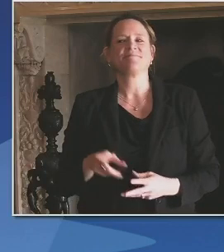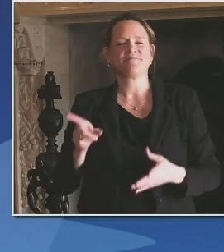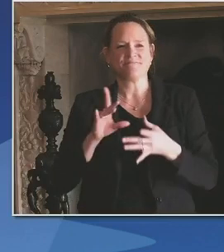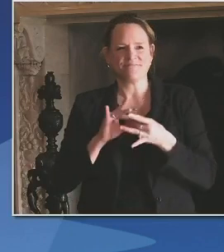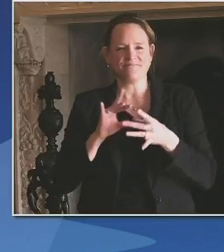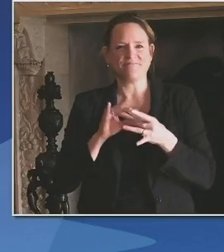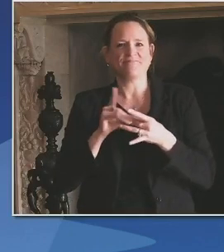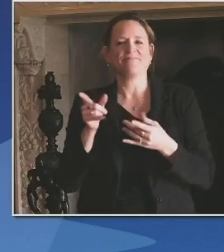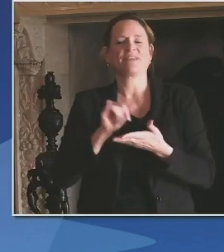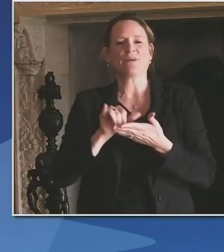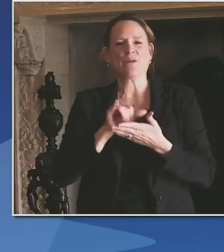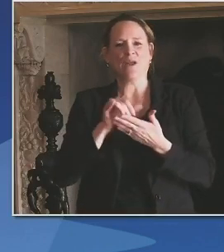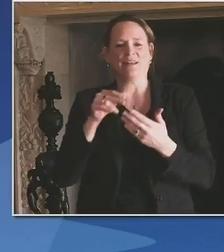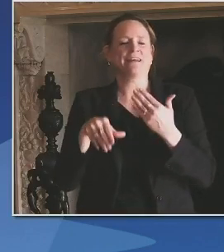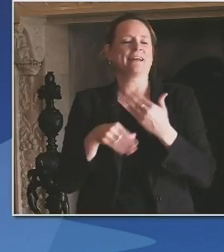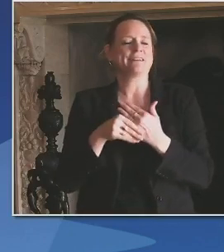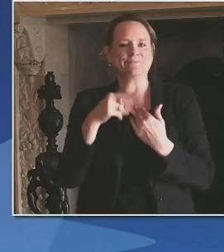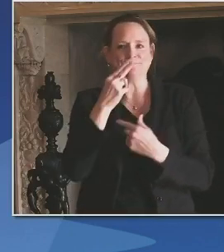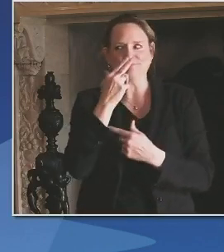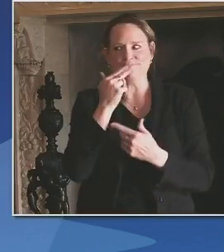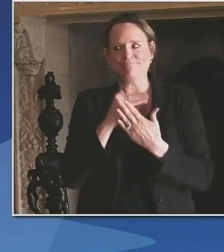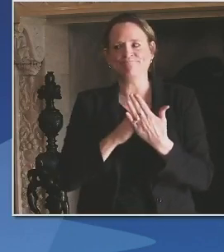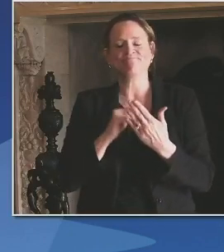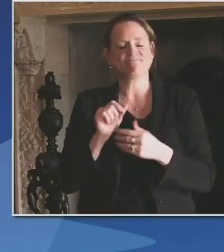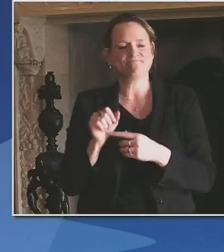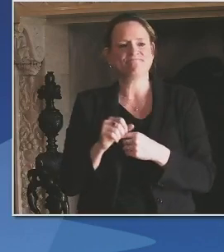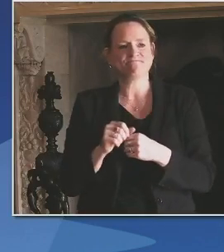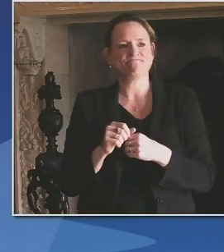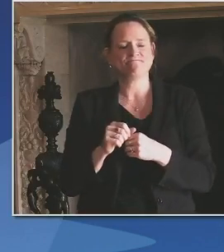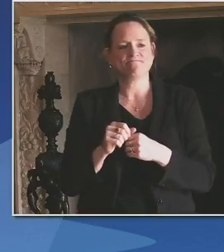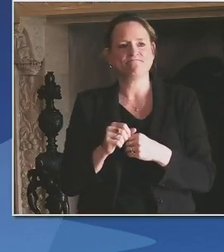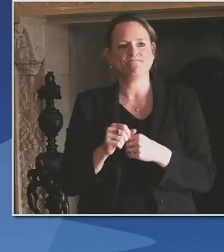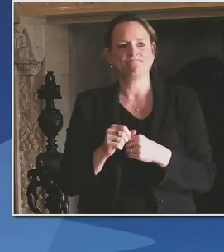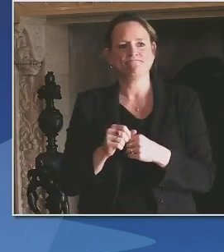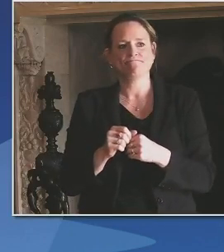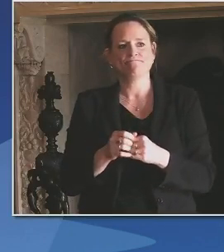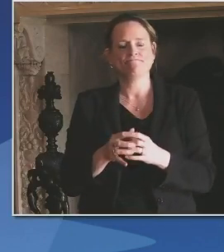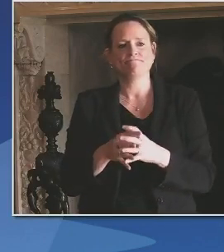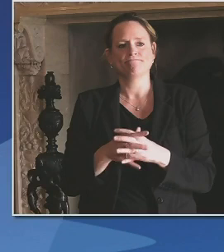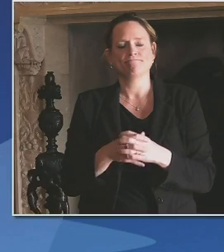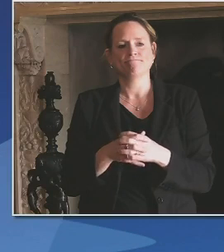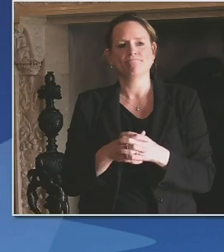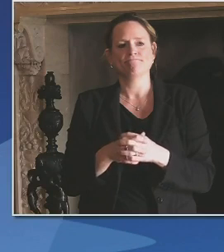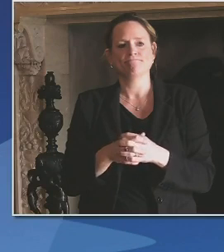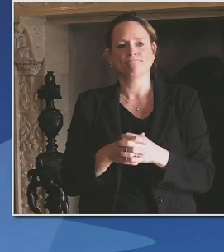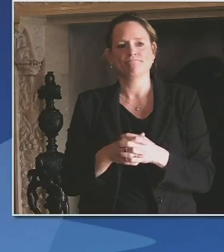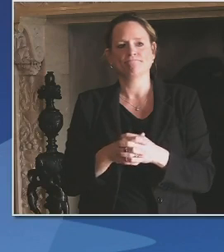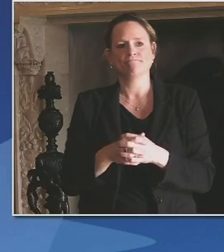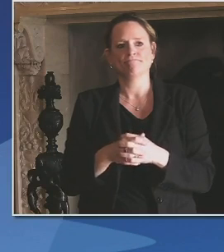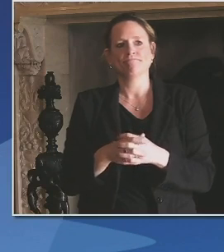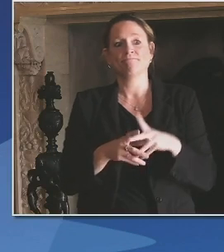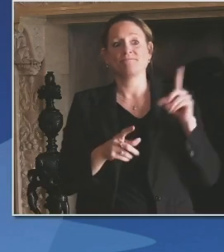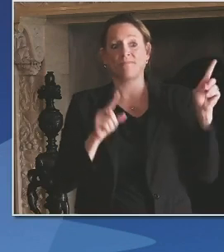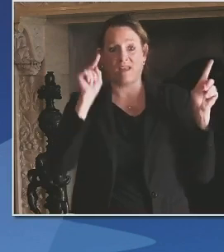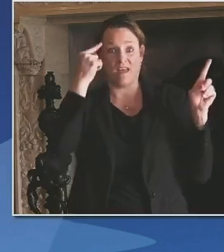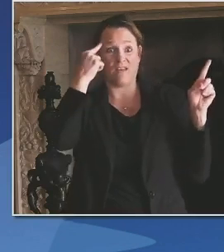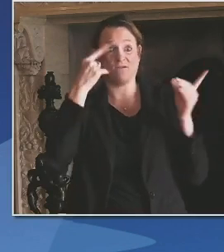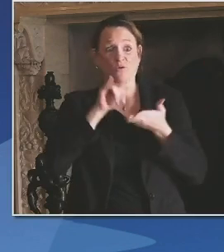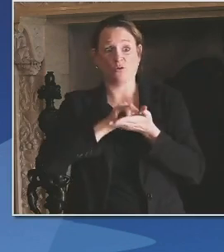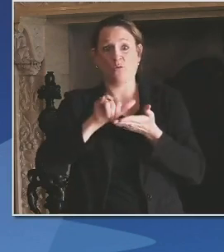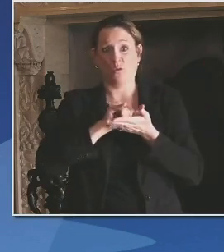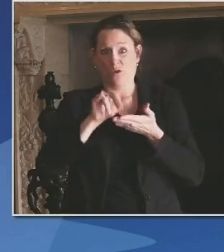about, I mean, do you feel that that's a warranted response from the governor of New York to add Wisconsin to that list, especially in light of the